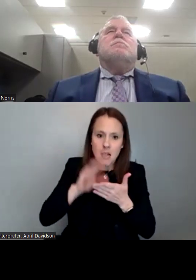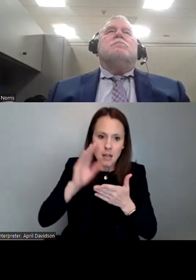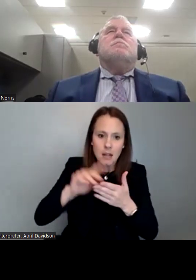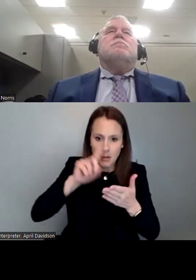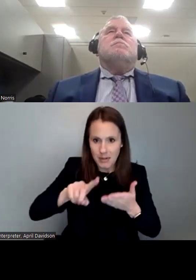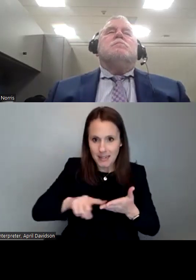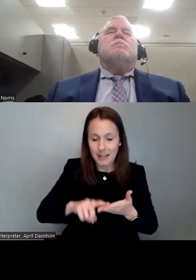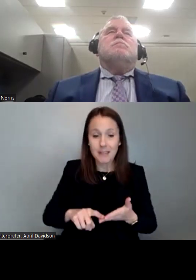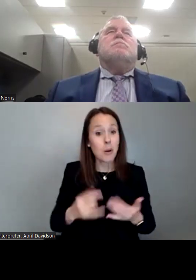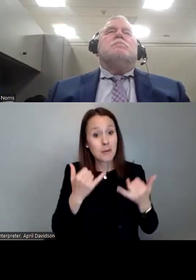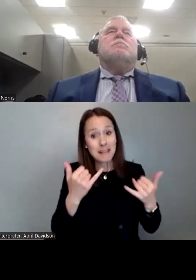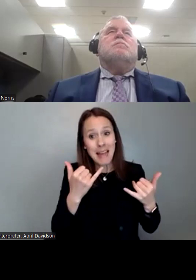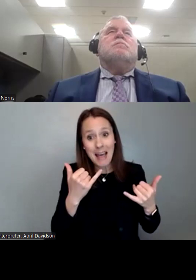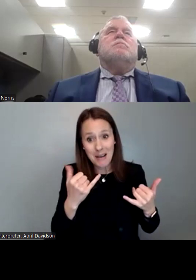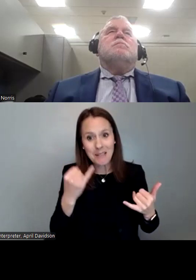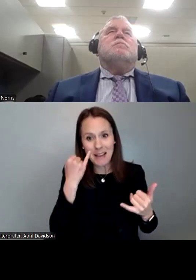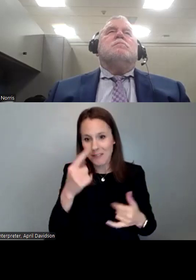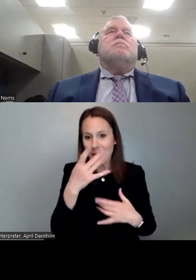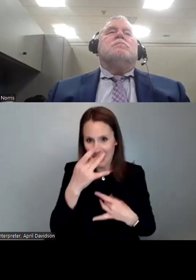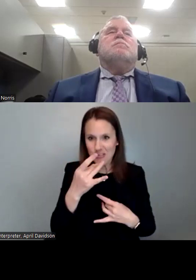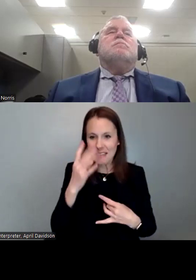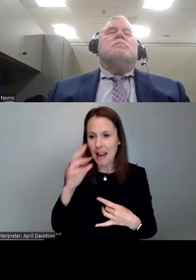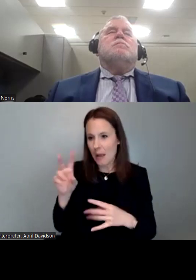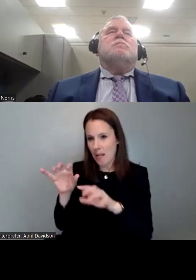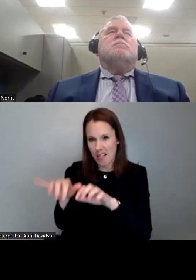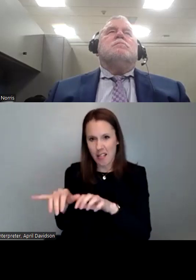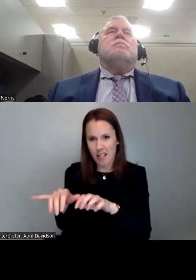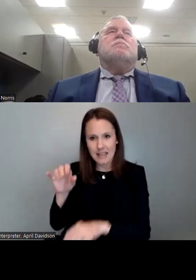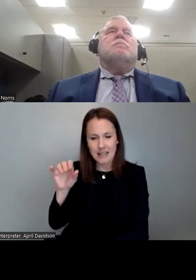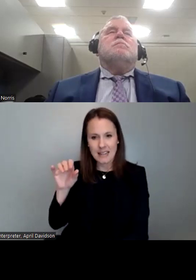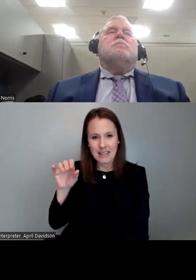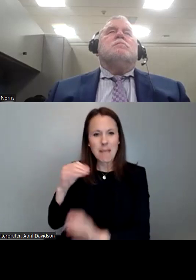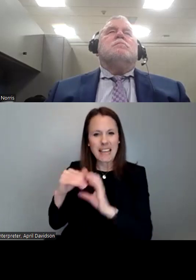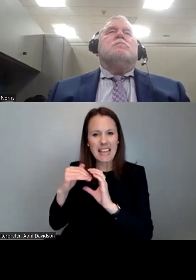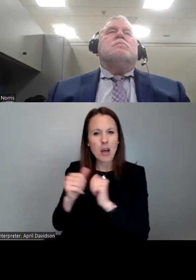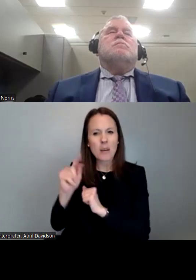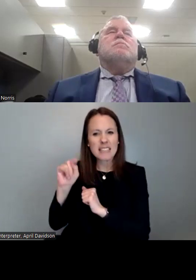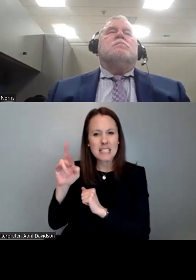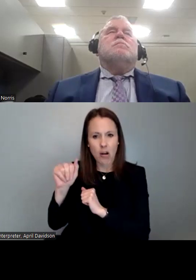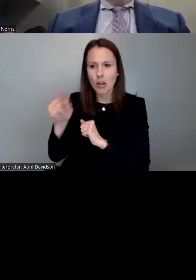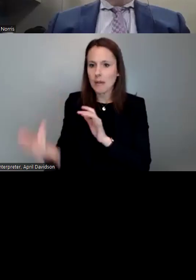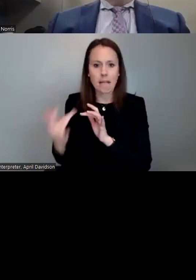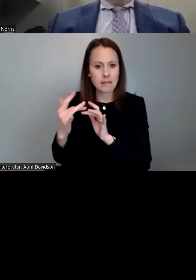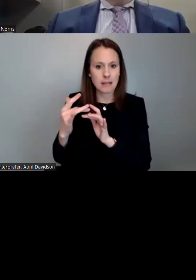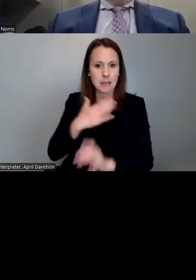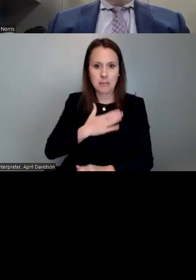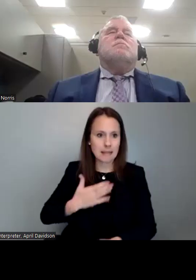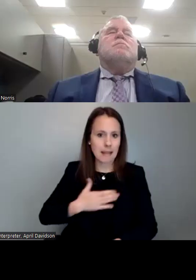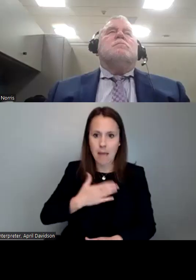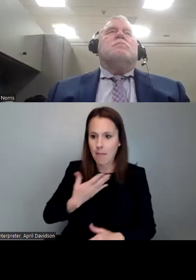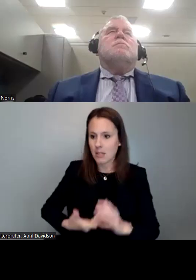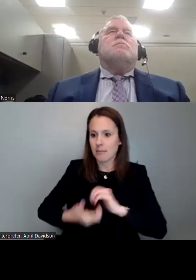listening now, who's interested, I'm going to drop my email with Tara, and they can contact me, and I'm happy to collaborate with